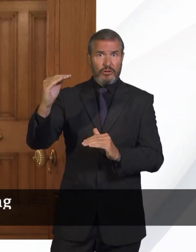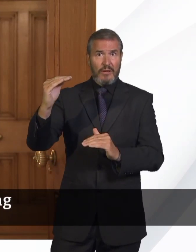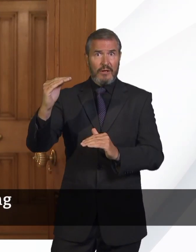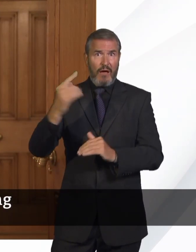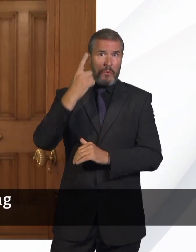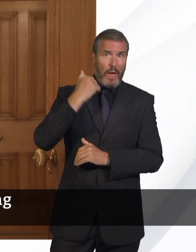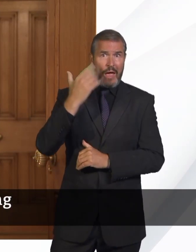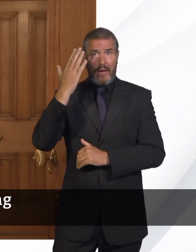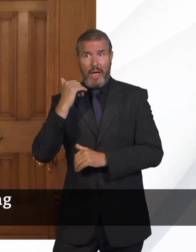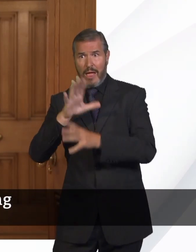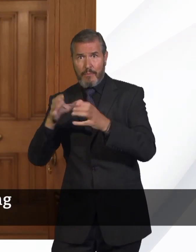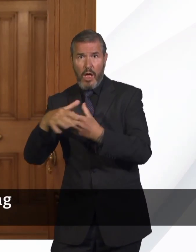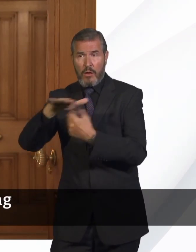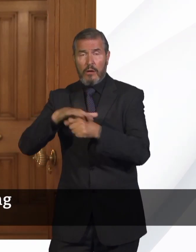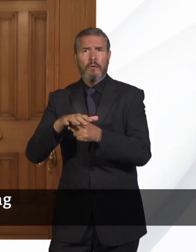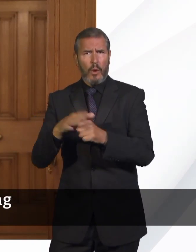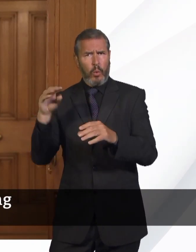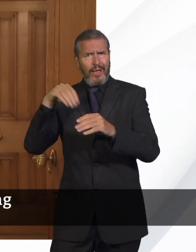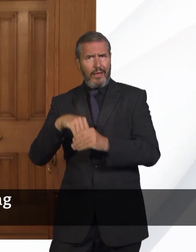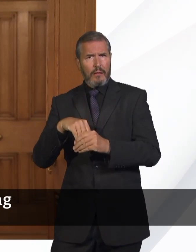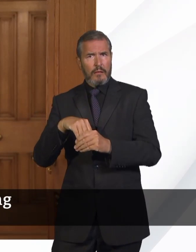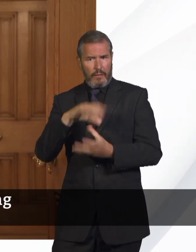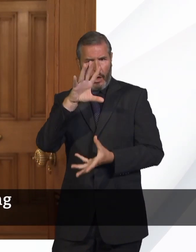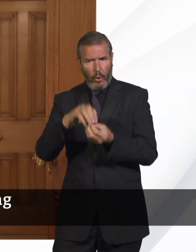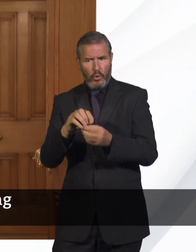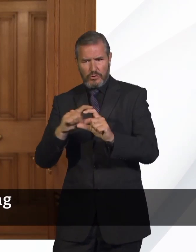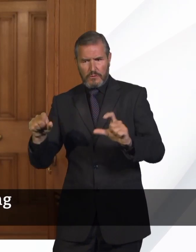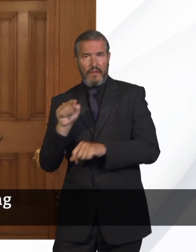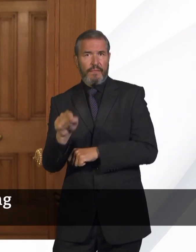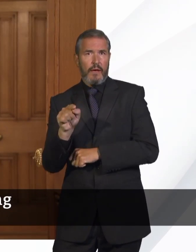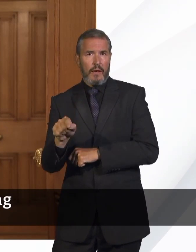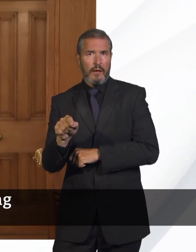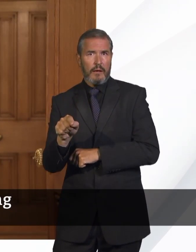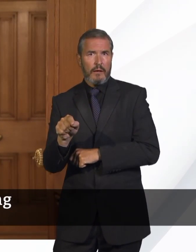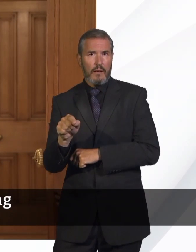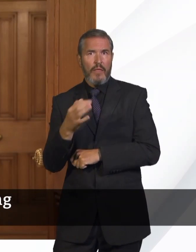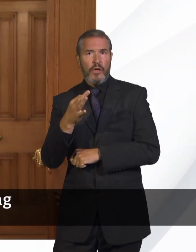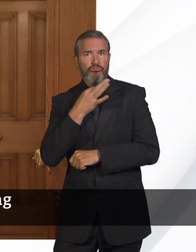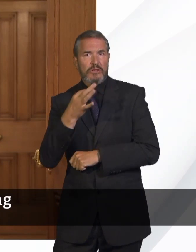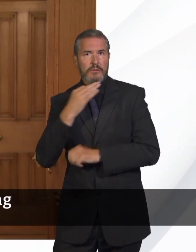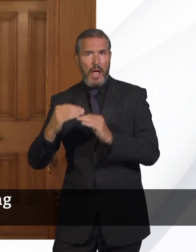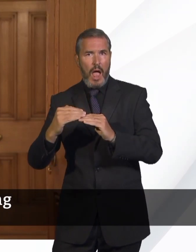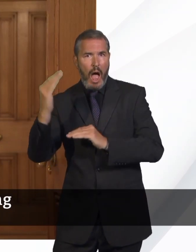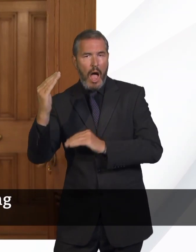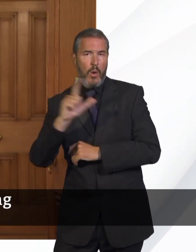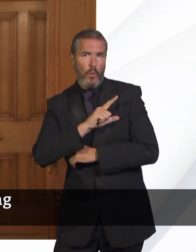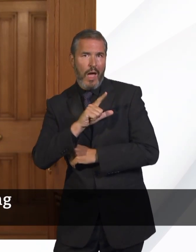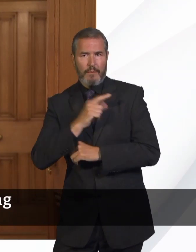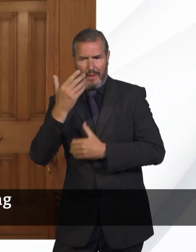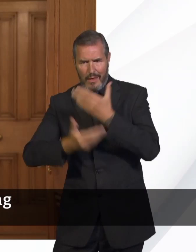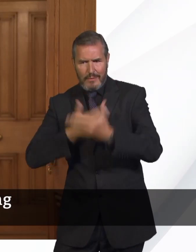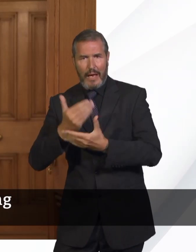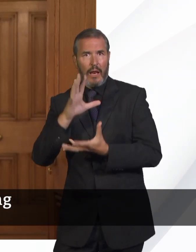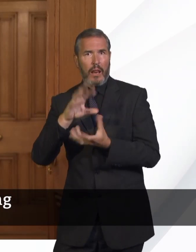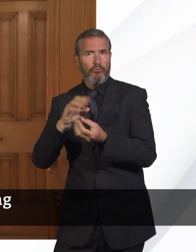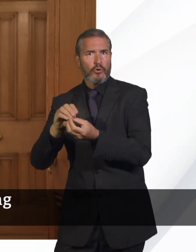around people from Black and Asian minority ethnic groups are at higher risk than white groups. It also made the point